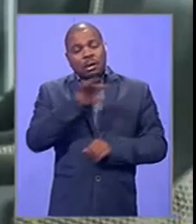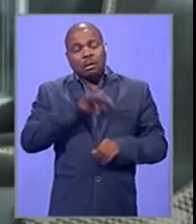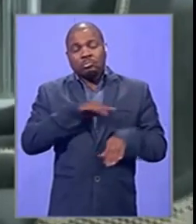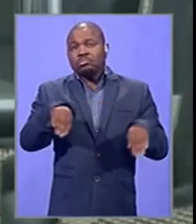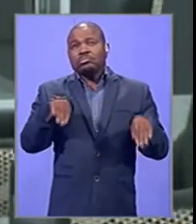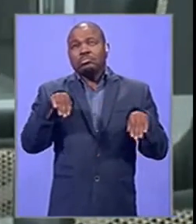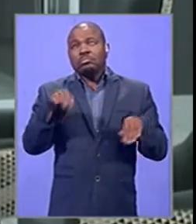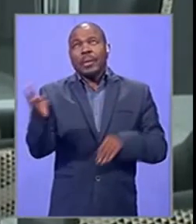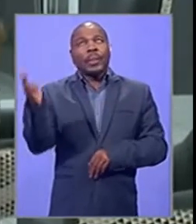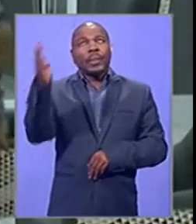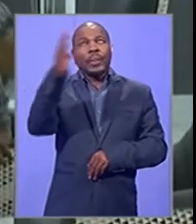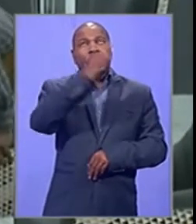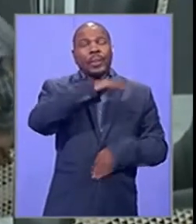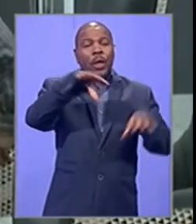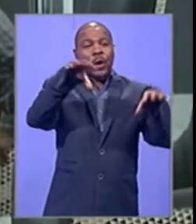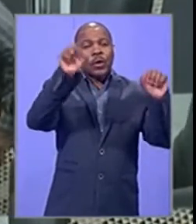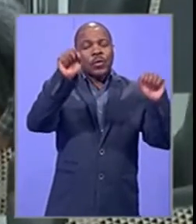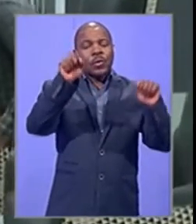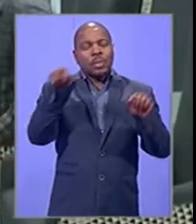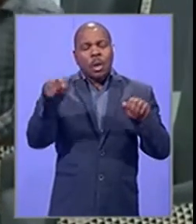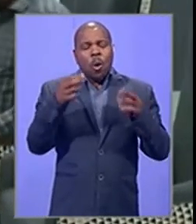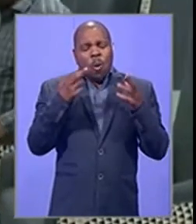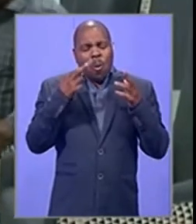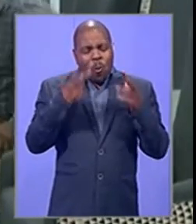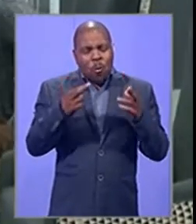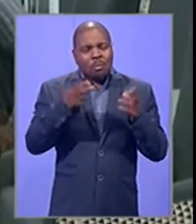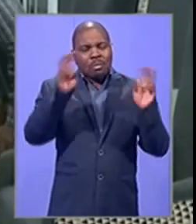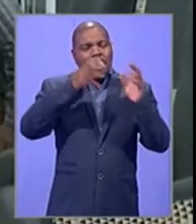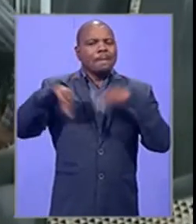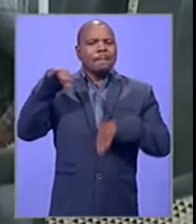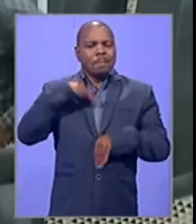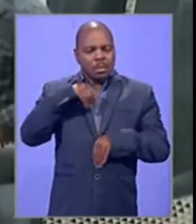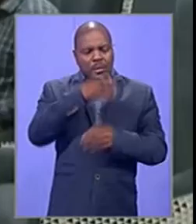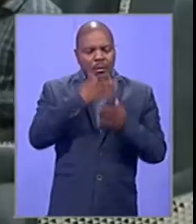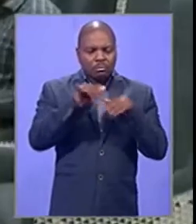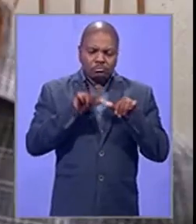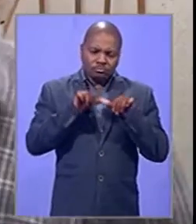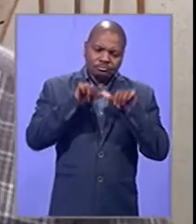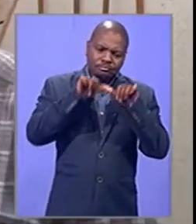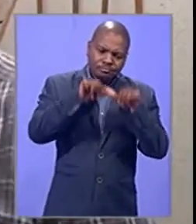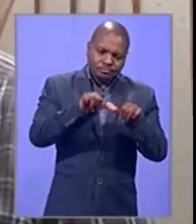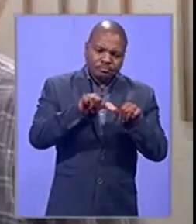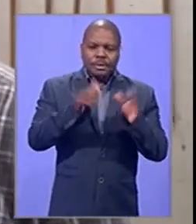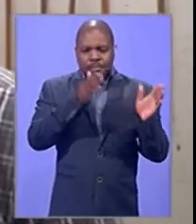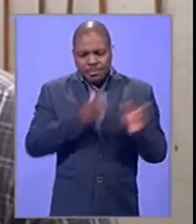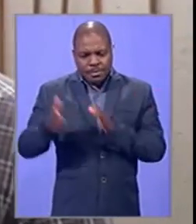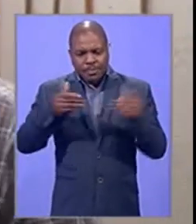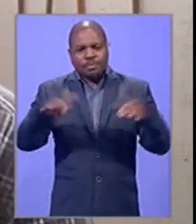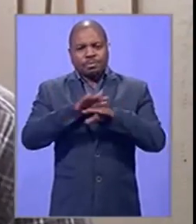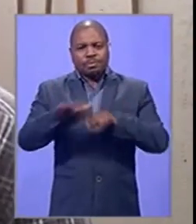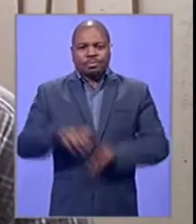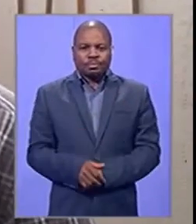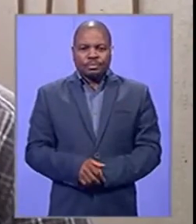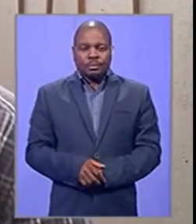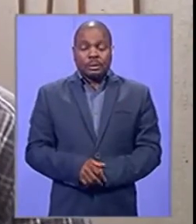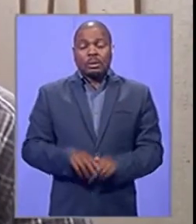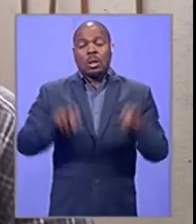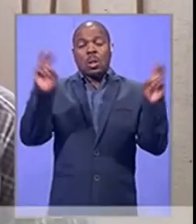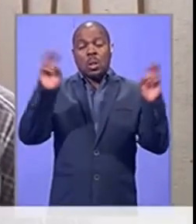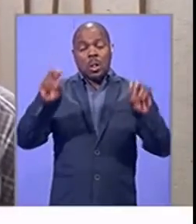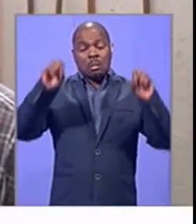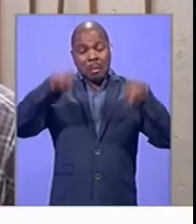ka tsholofelo ya gore mabone a ka boa ba tla ba tswelela ka dithulaganyo tsa phitlho. Since the load shedding started,